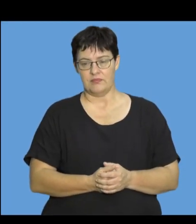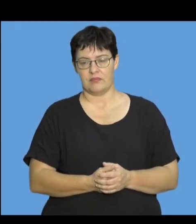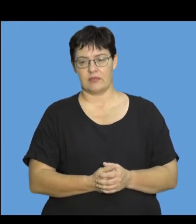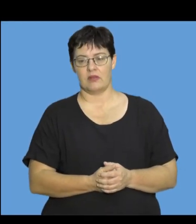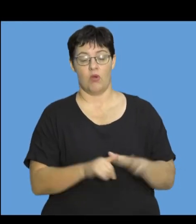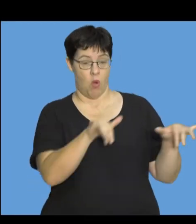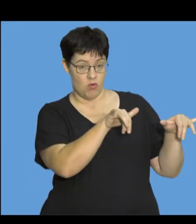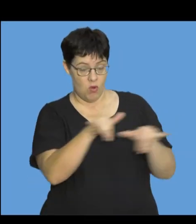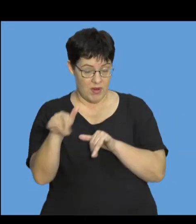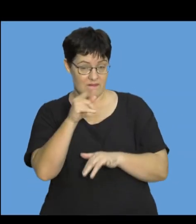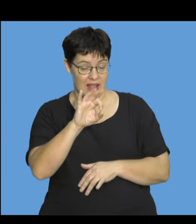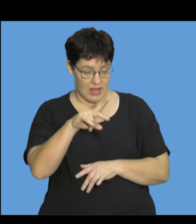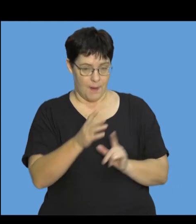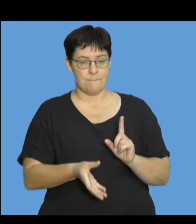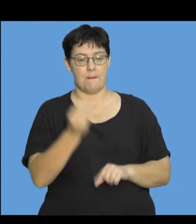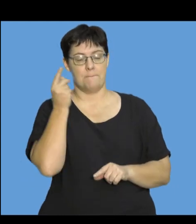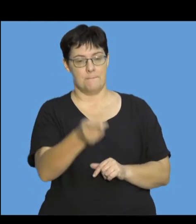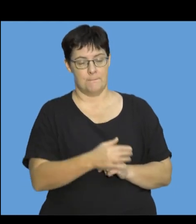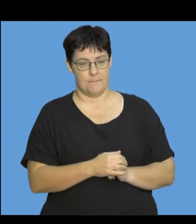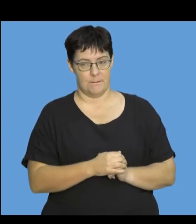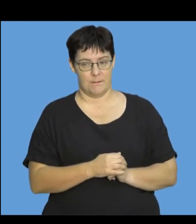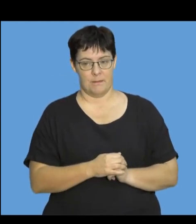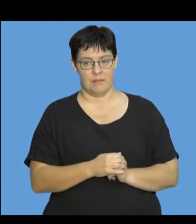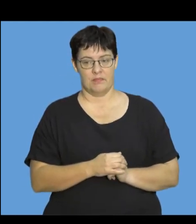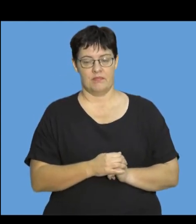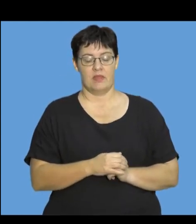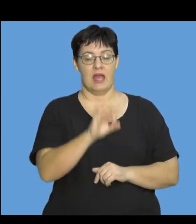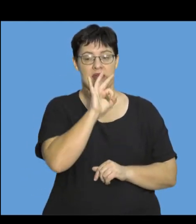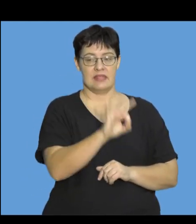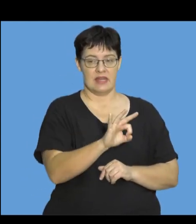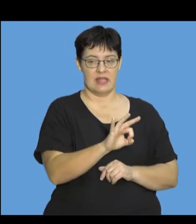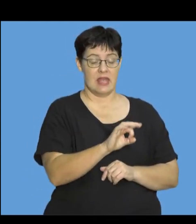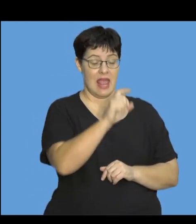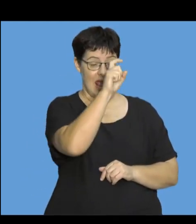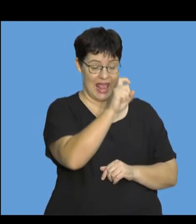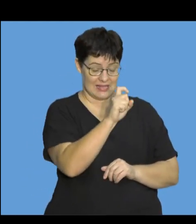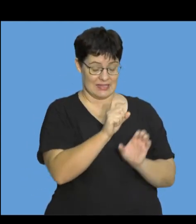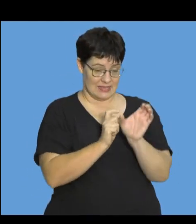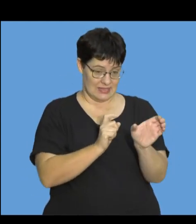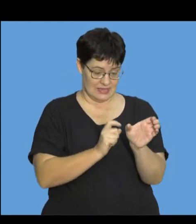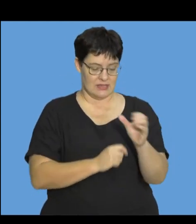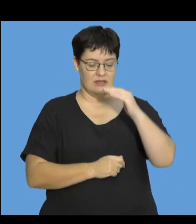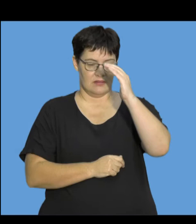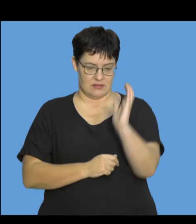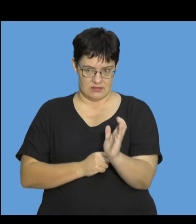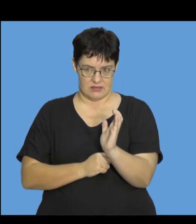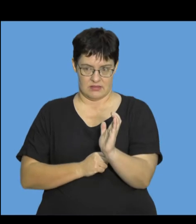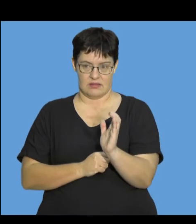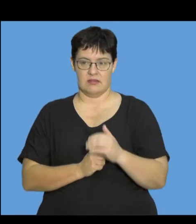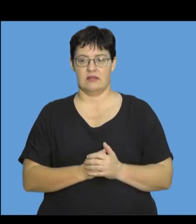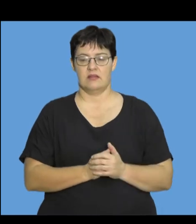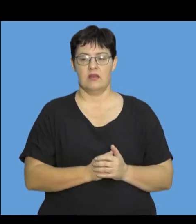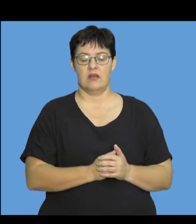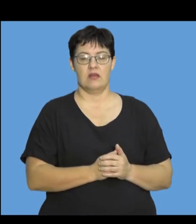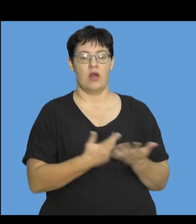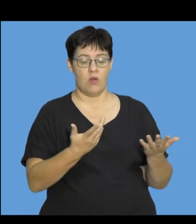to take out a common factor here as I've highlighted them. So this will be 3 to the exponent of x as a common factor. You open the